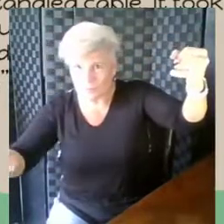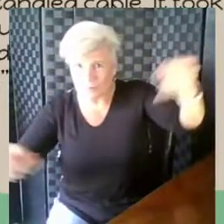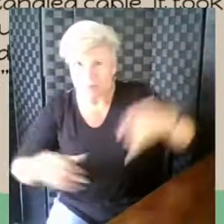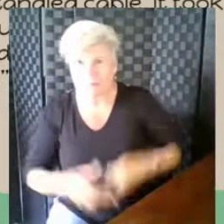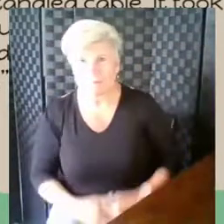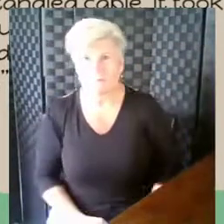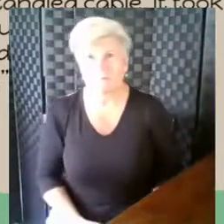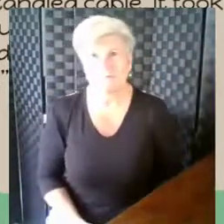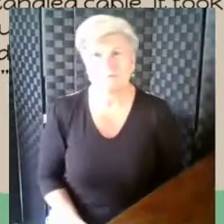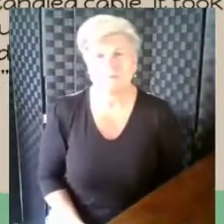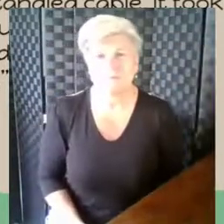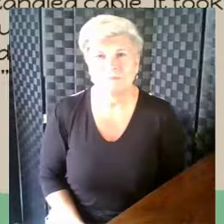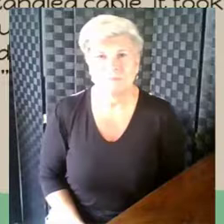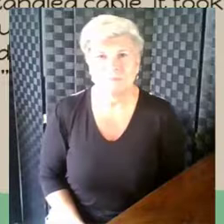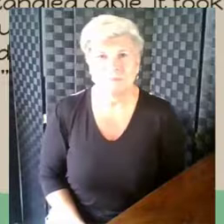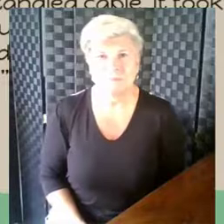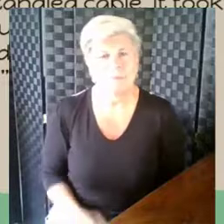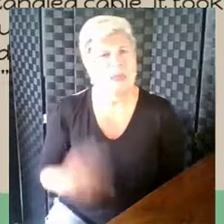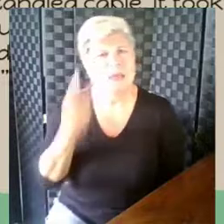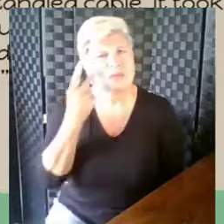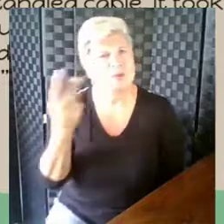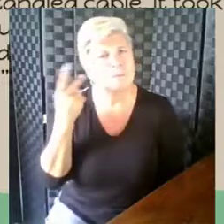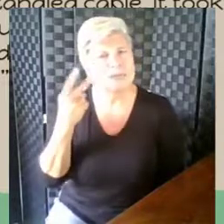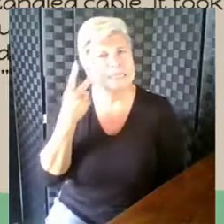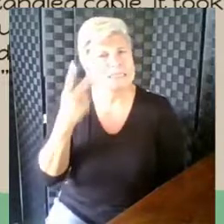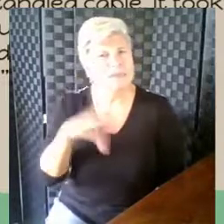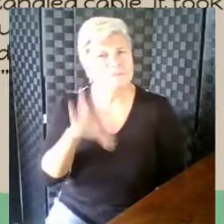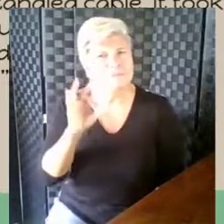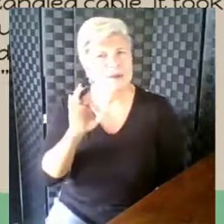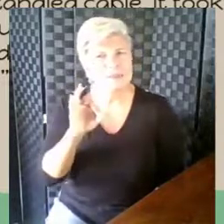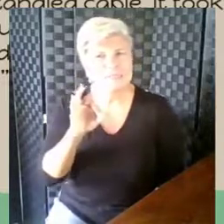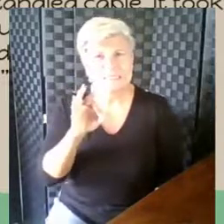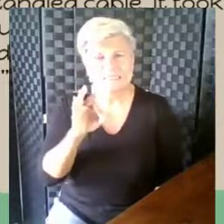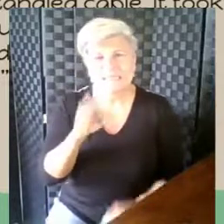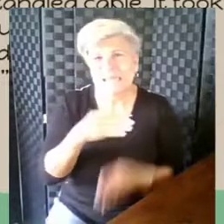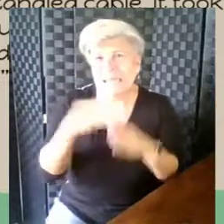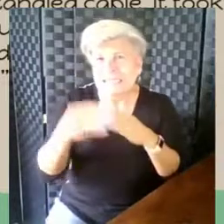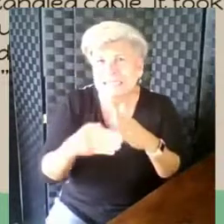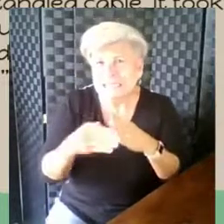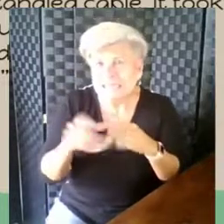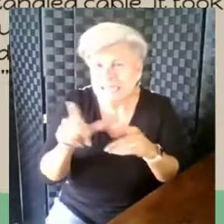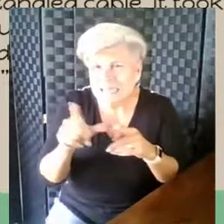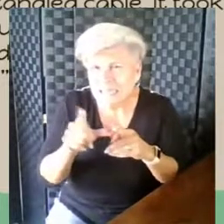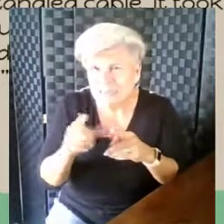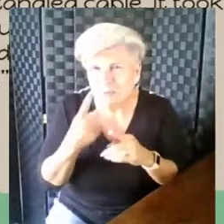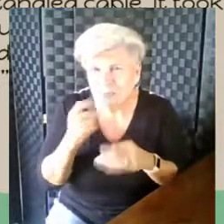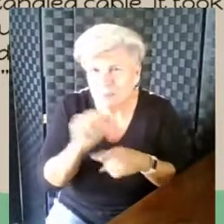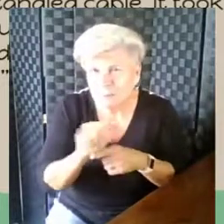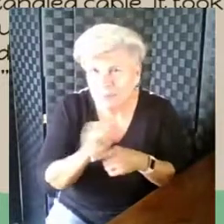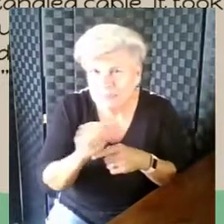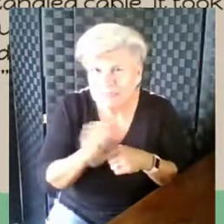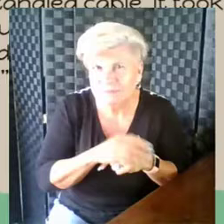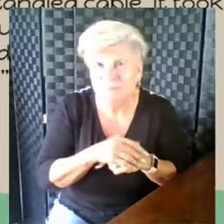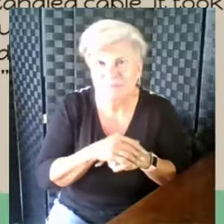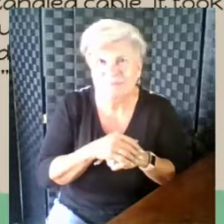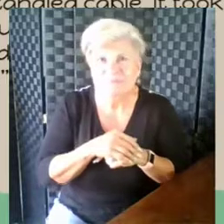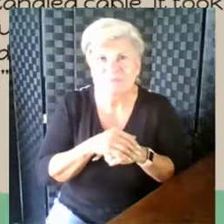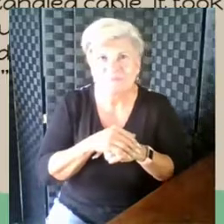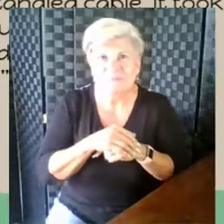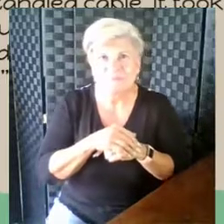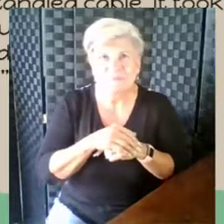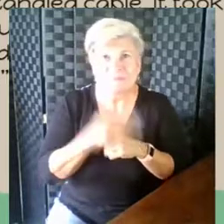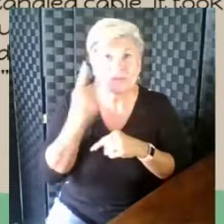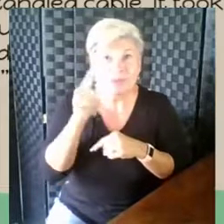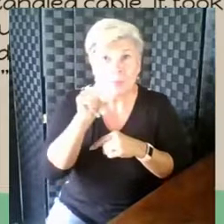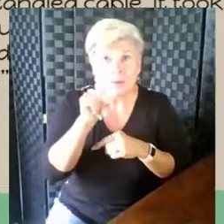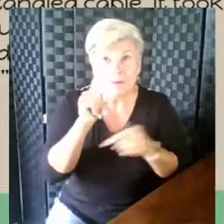explained. So let's look back and see if we can find any of those ending sounds like we just practiced. I